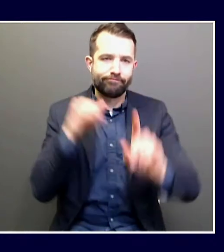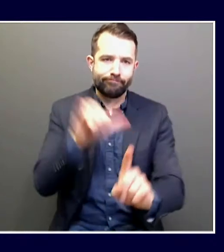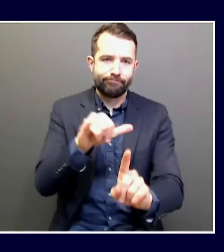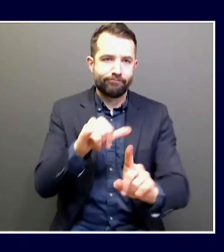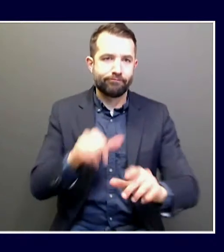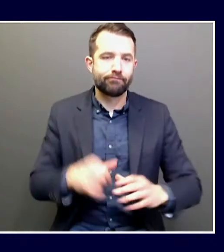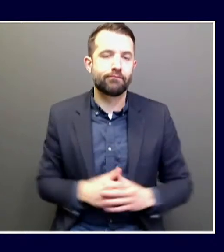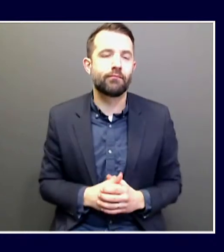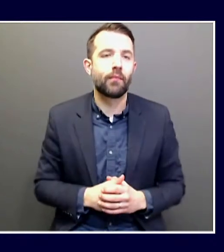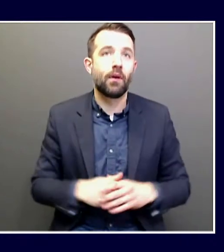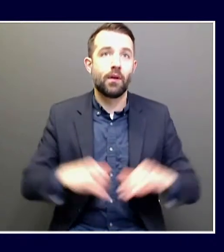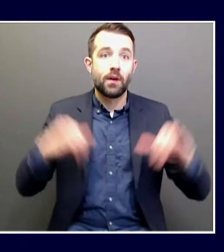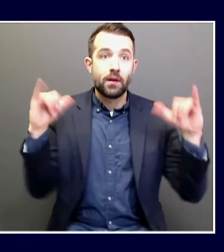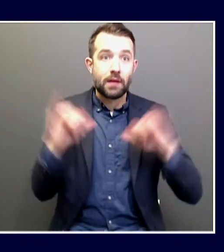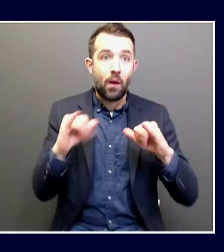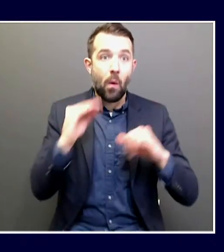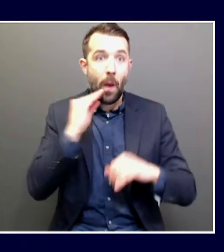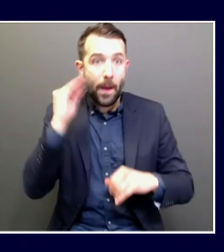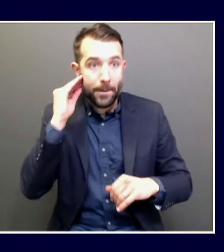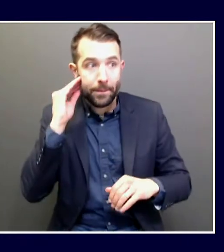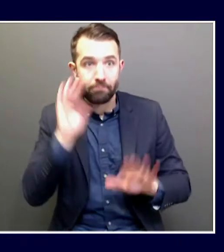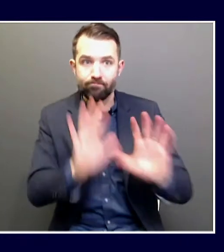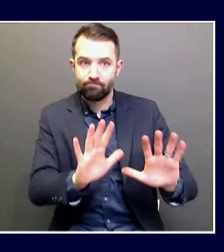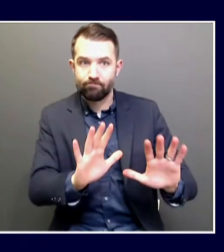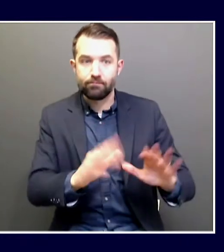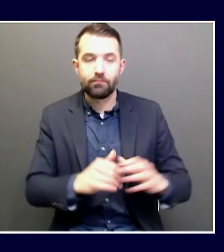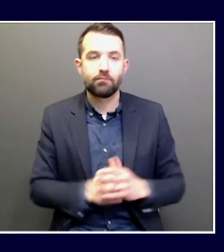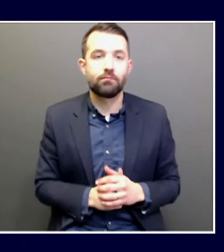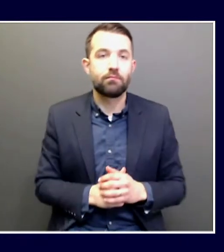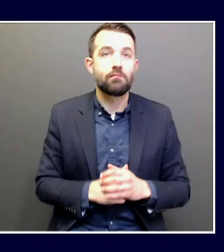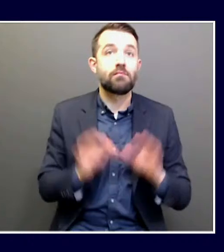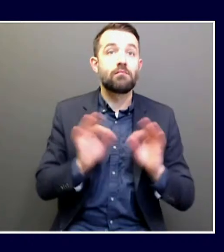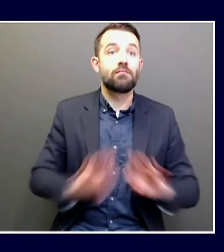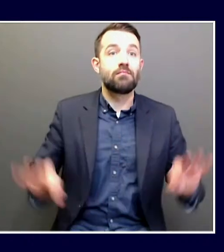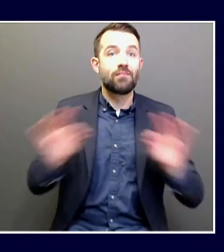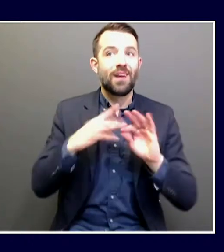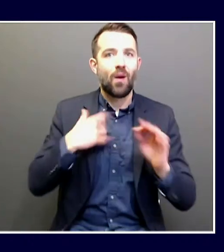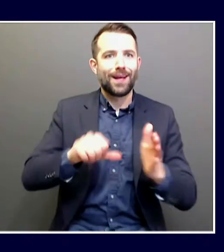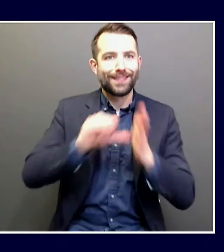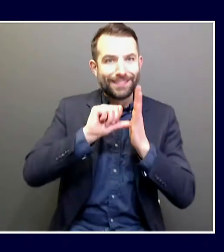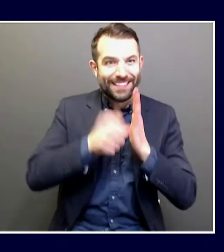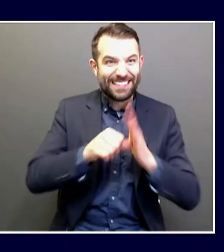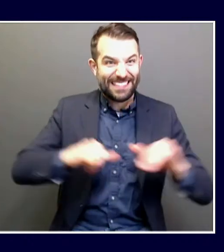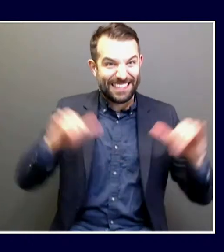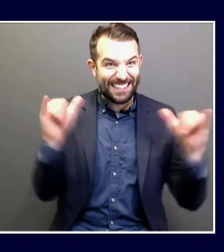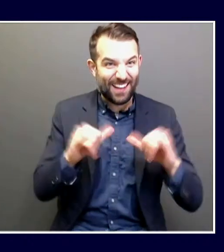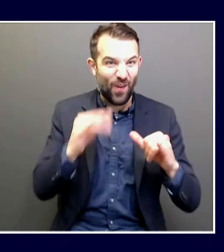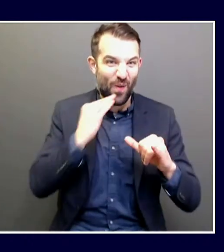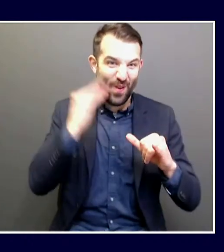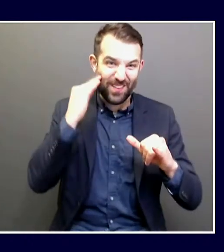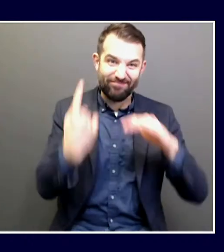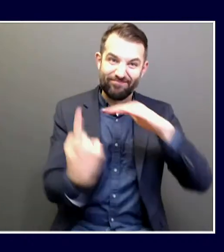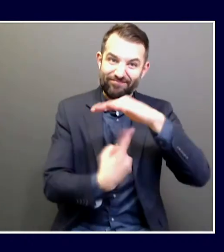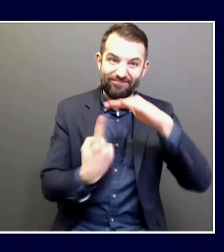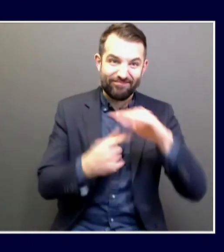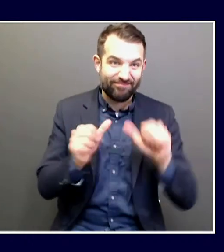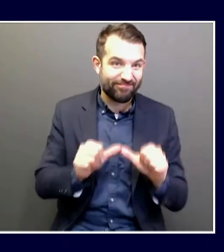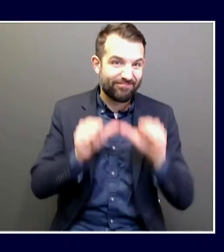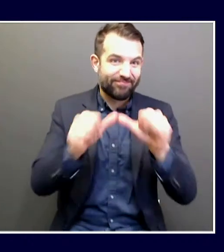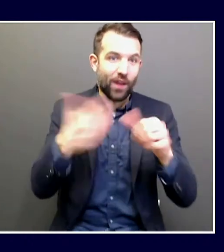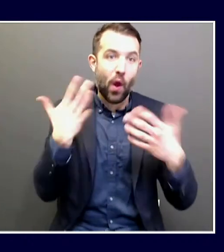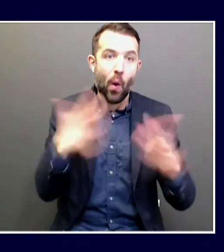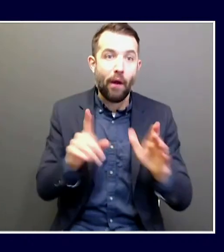test positive rather, it's really important to stay home and isolate. Another reason to focus on